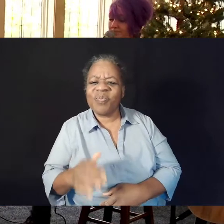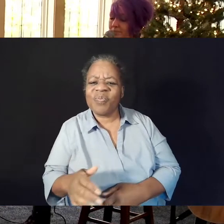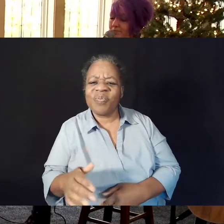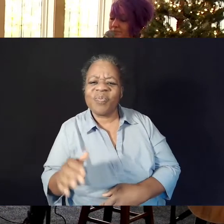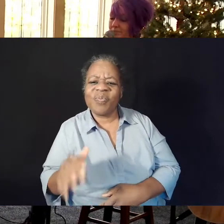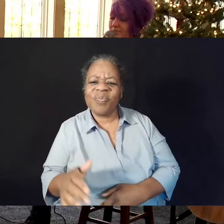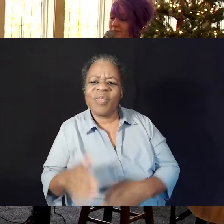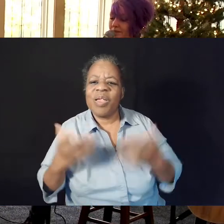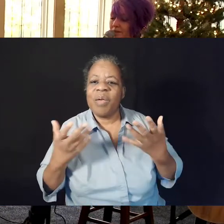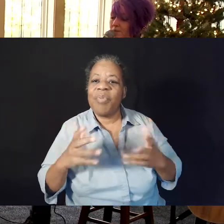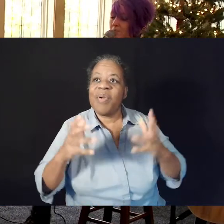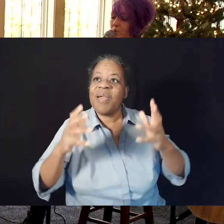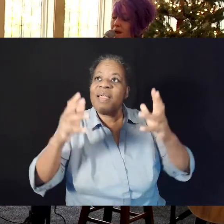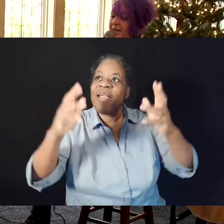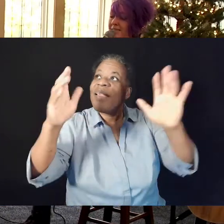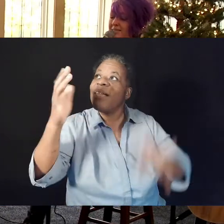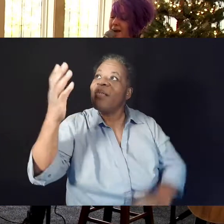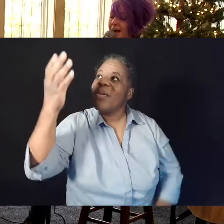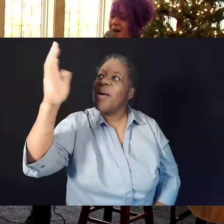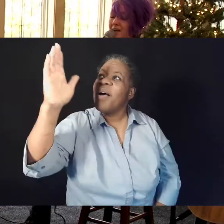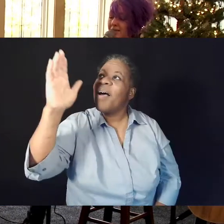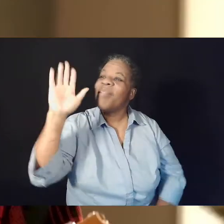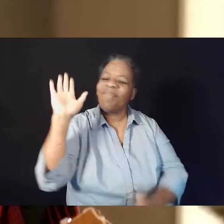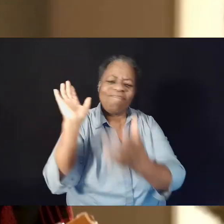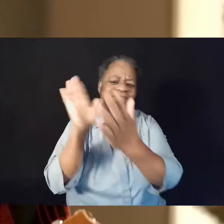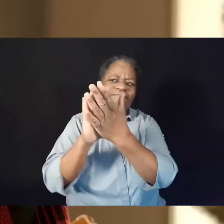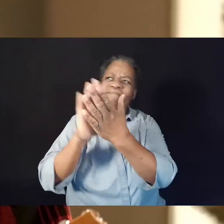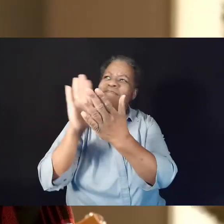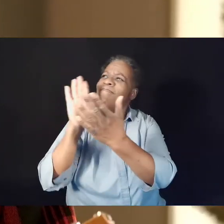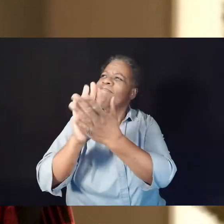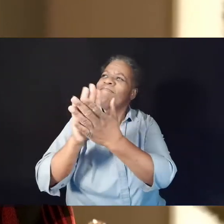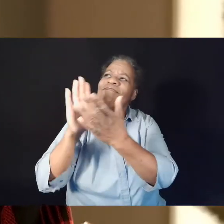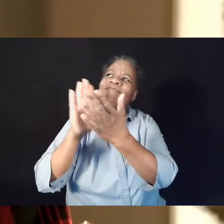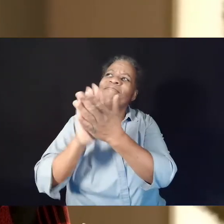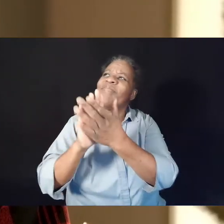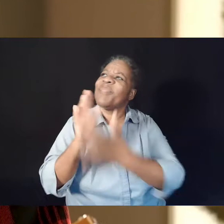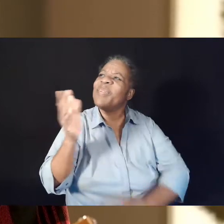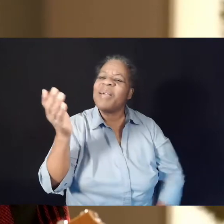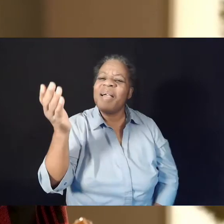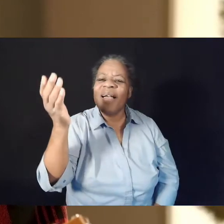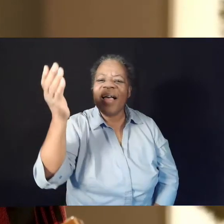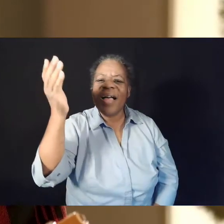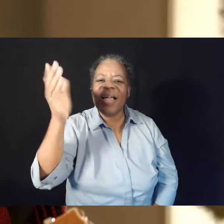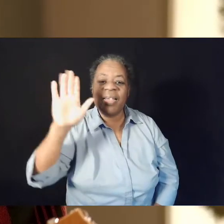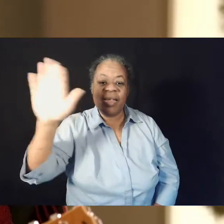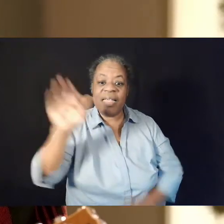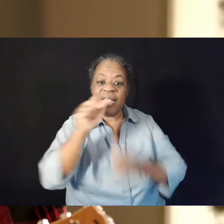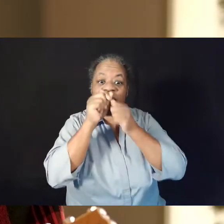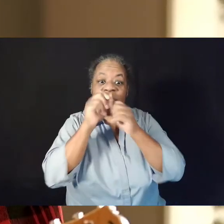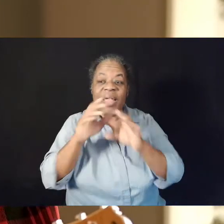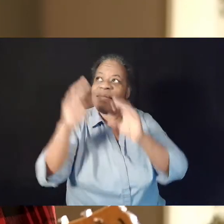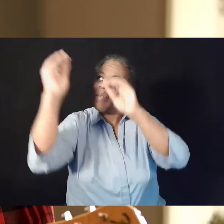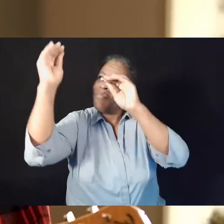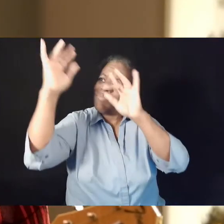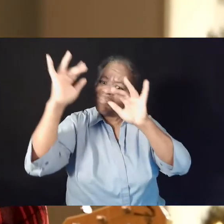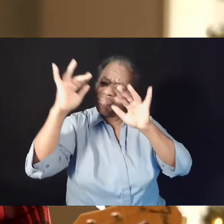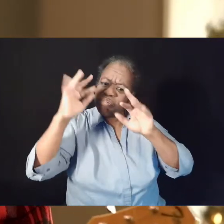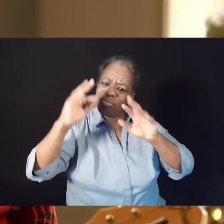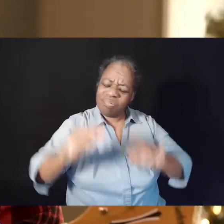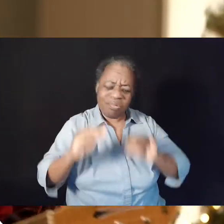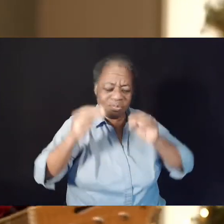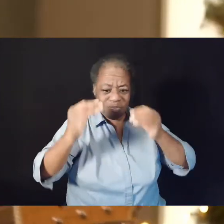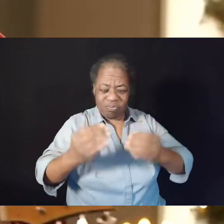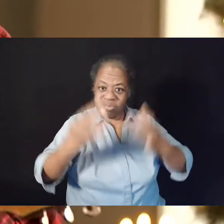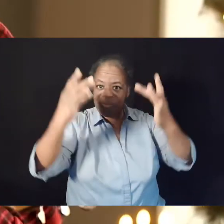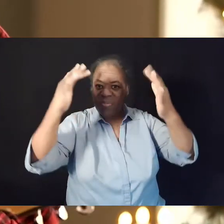Praise God, praise God, from whom all blessings flow.